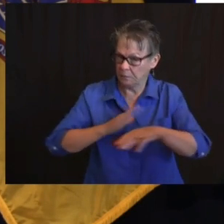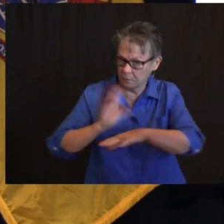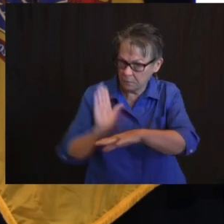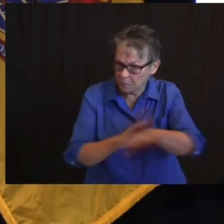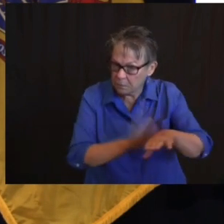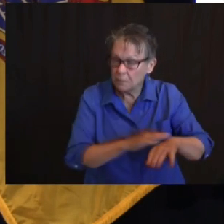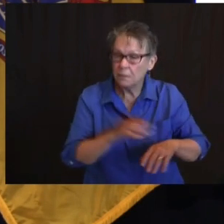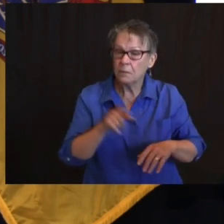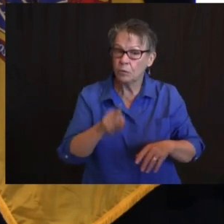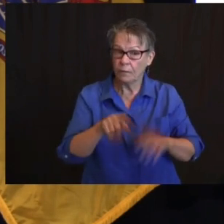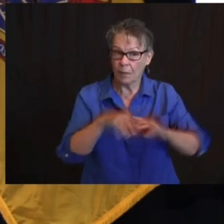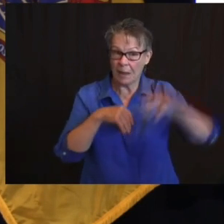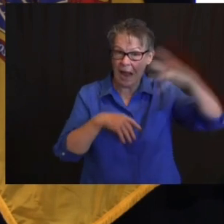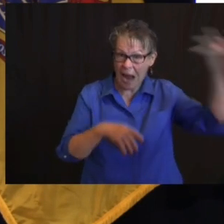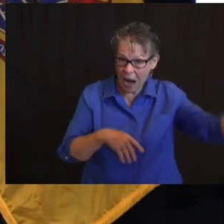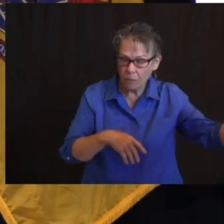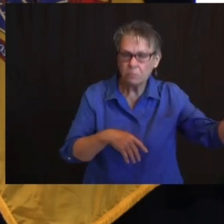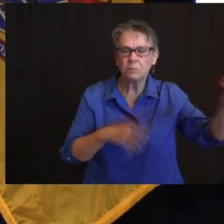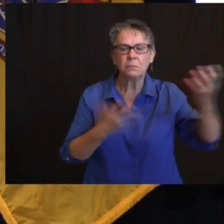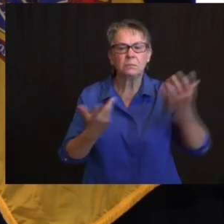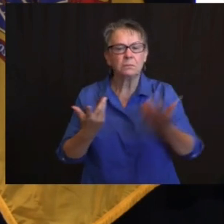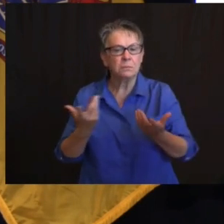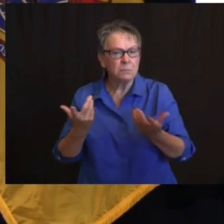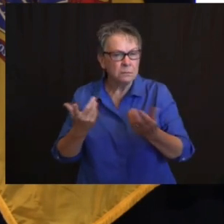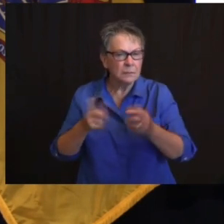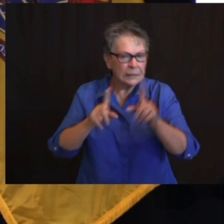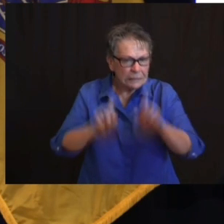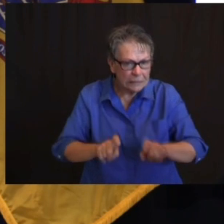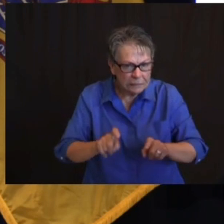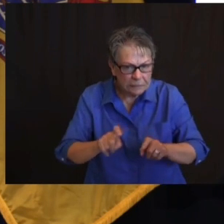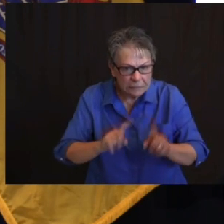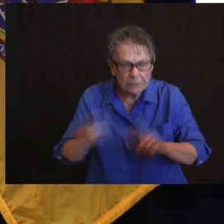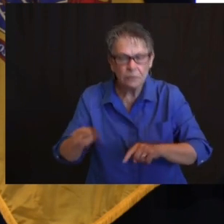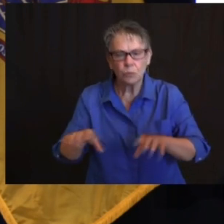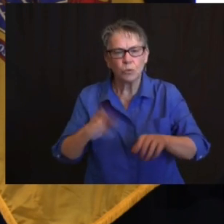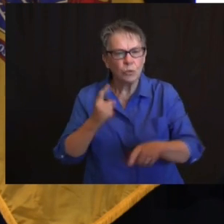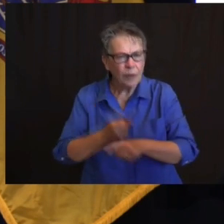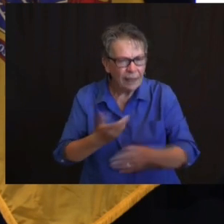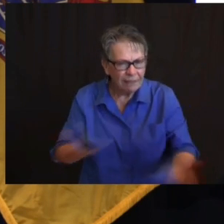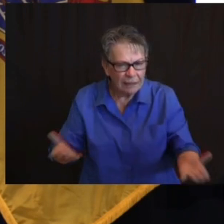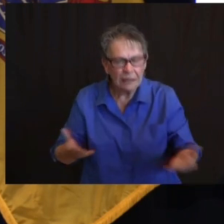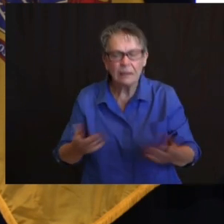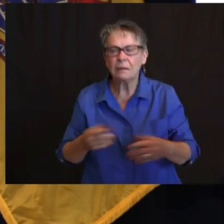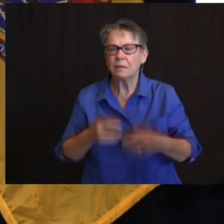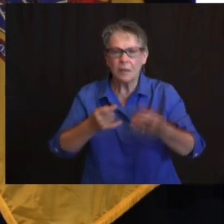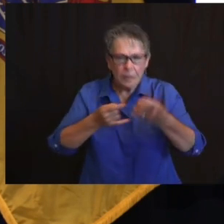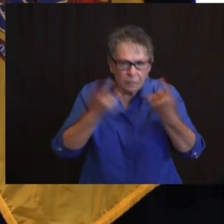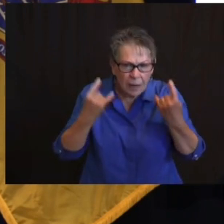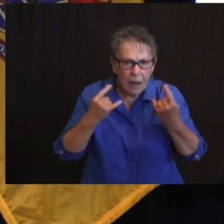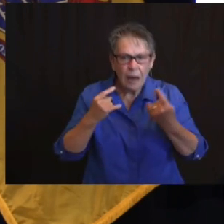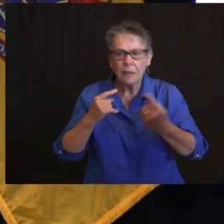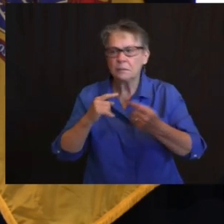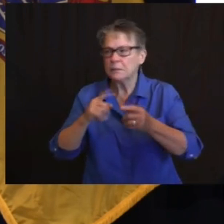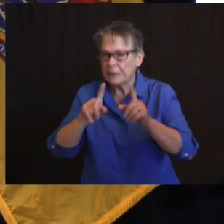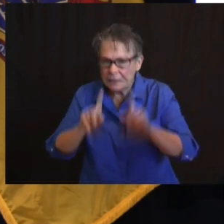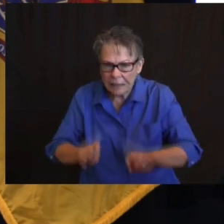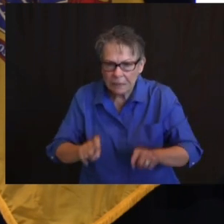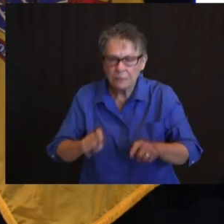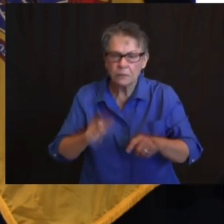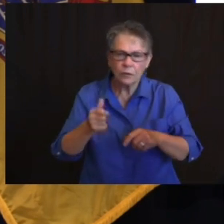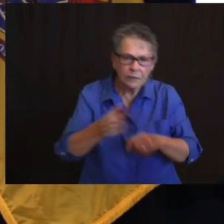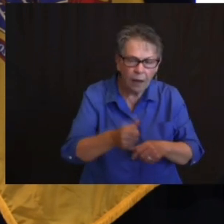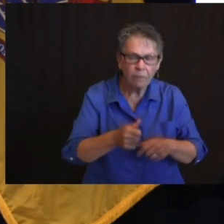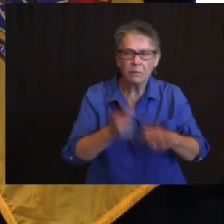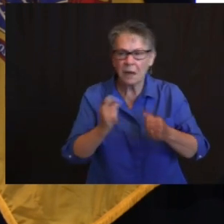families, communities, and the rest of us. Judy and I spoke offline earlier. She reminded me, and she can comment on this, she's